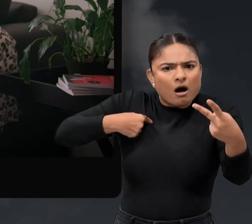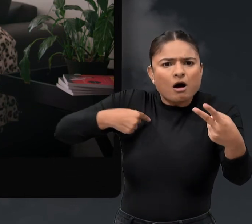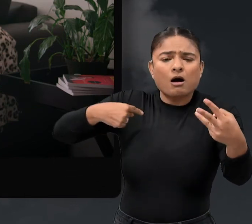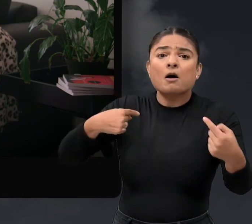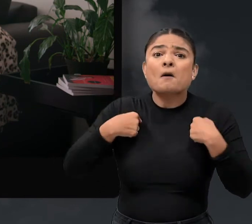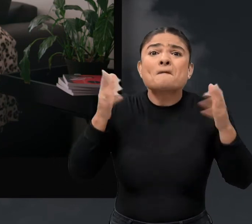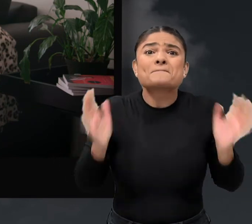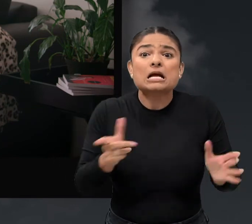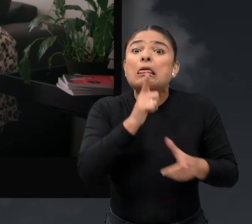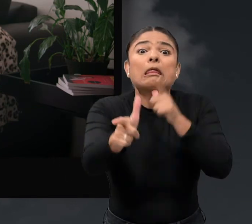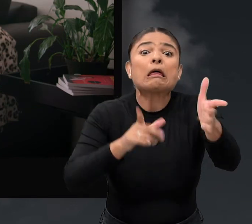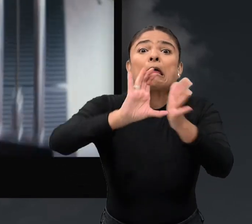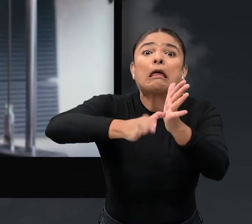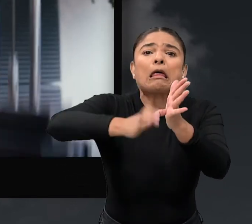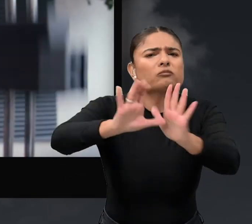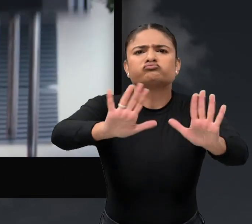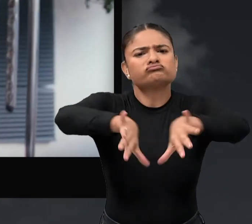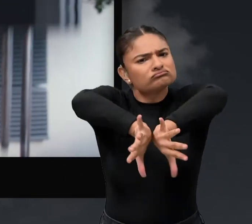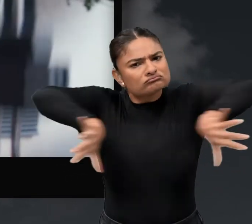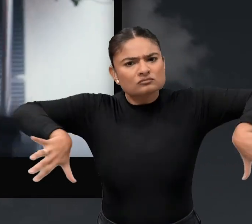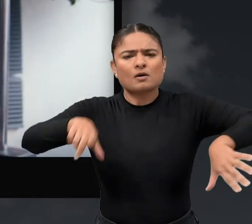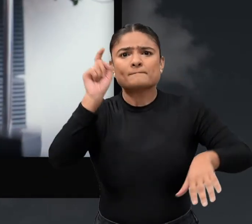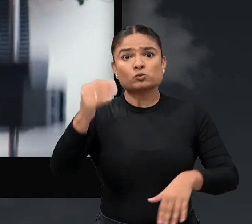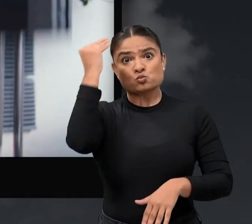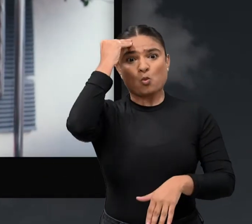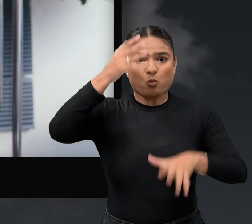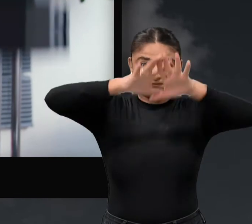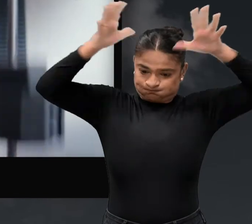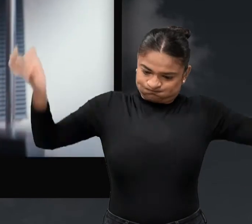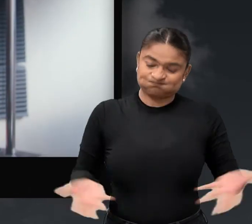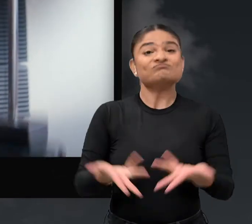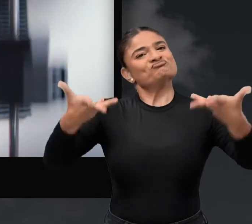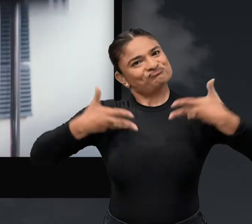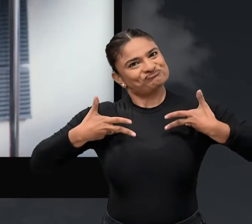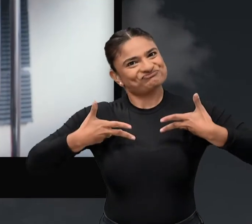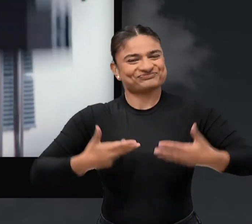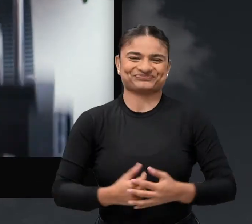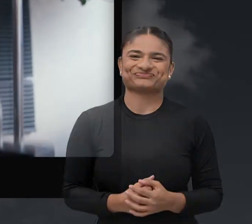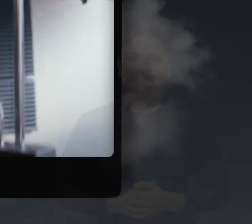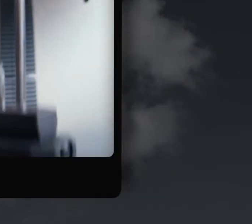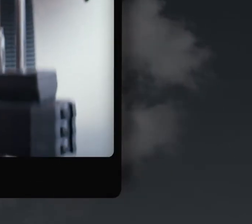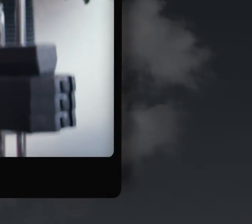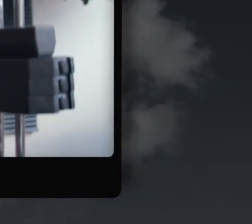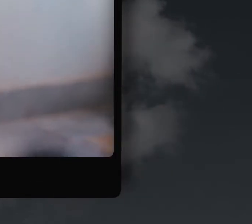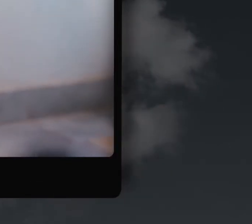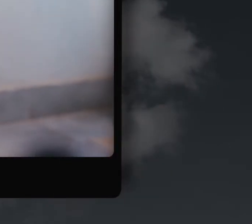me even telling them a lot about disability, they ought to know it. So that's me in a nutshell.